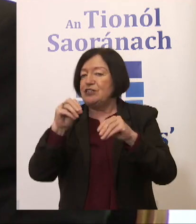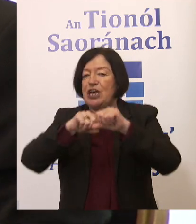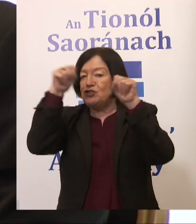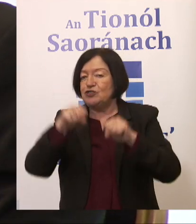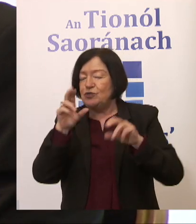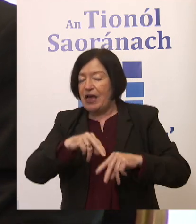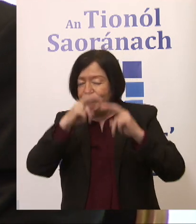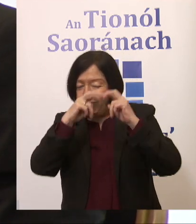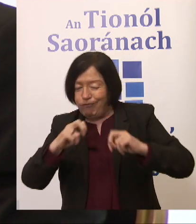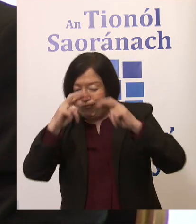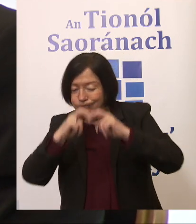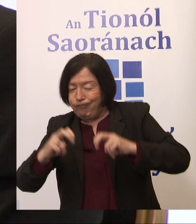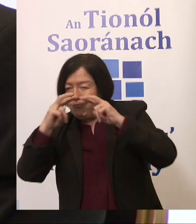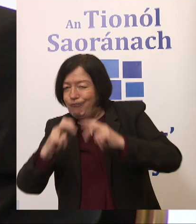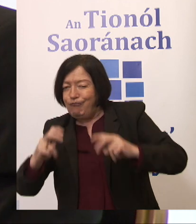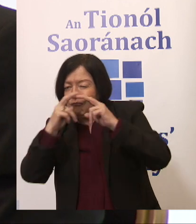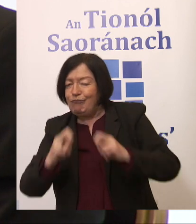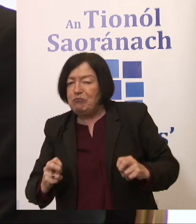you could look at in terms of